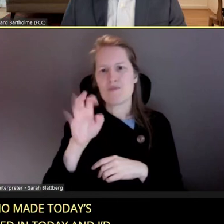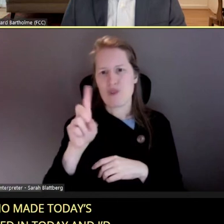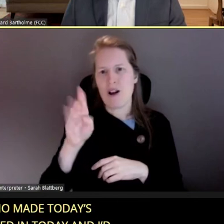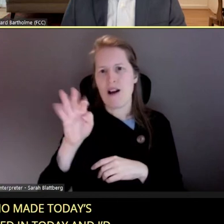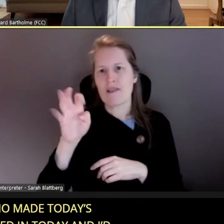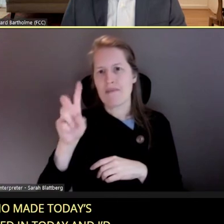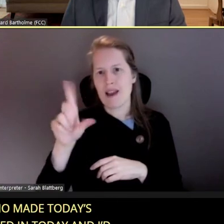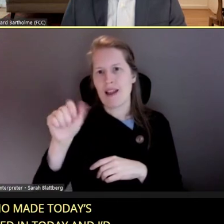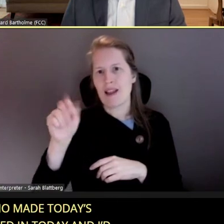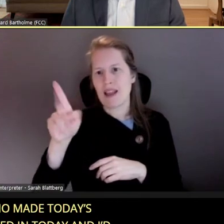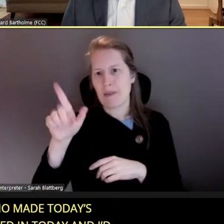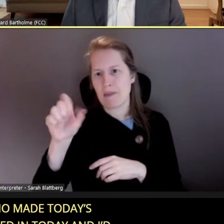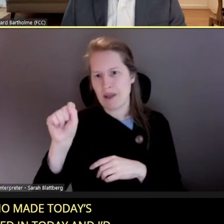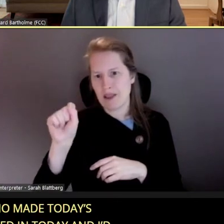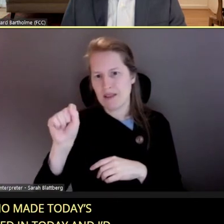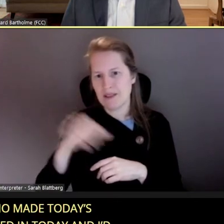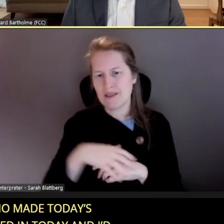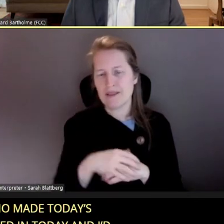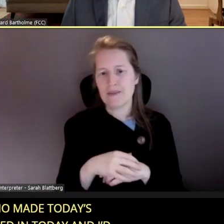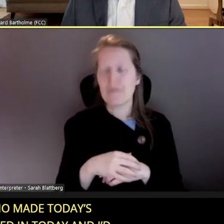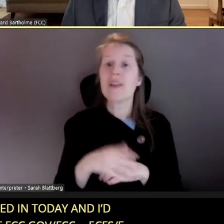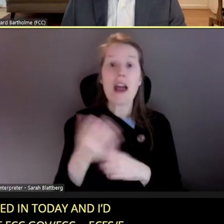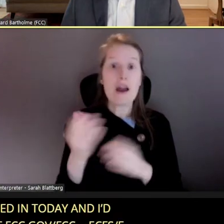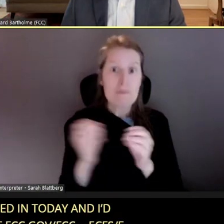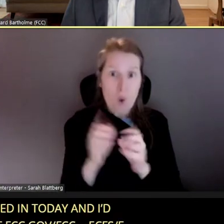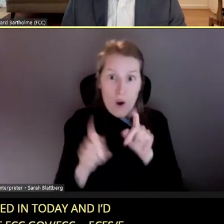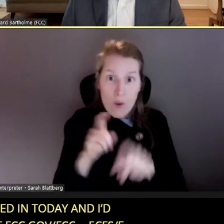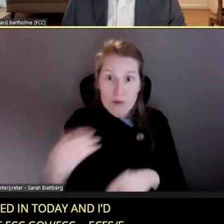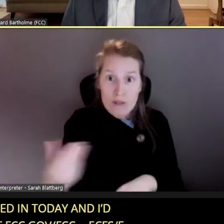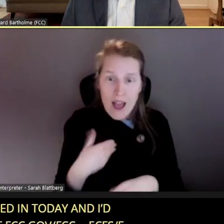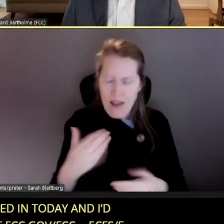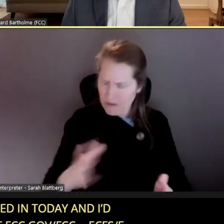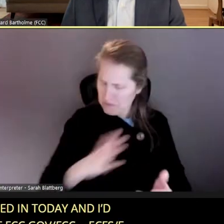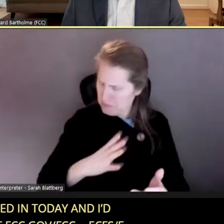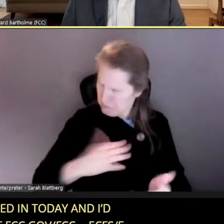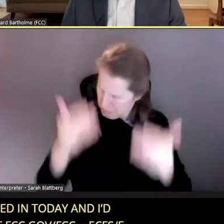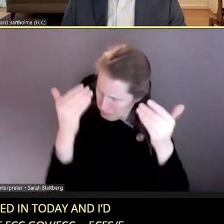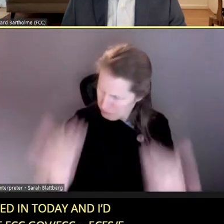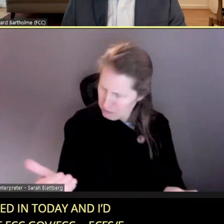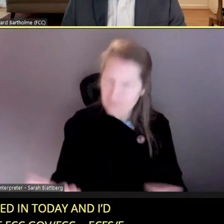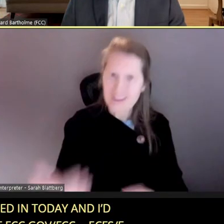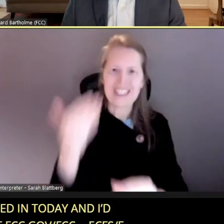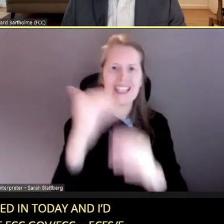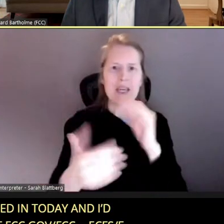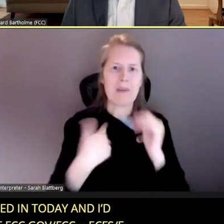fcc.gov/broadbandlabels. We encourage you to continue to send questions to